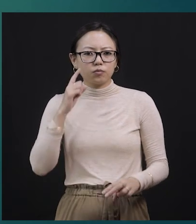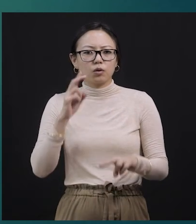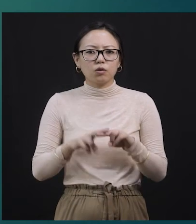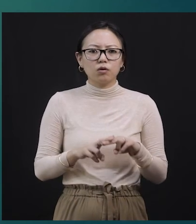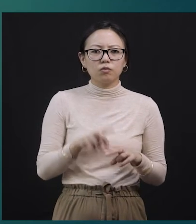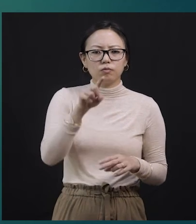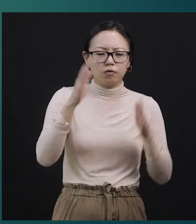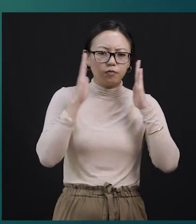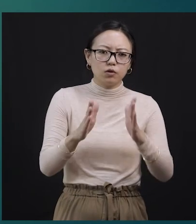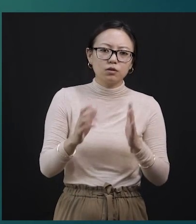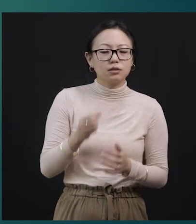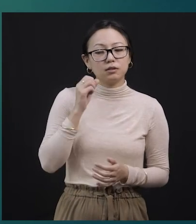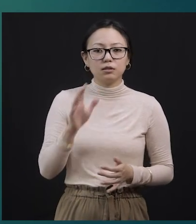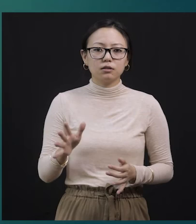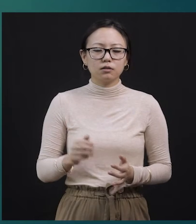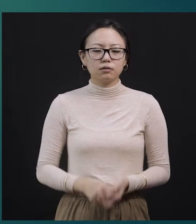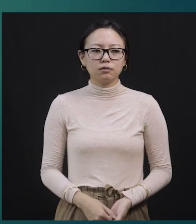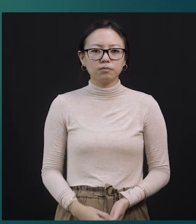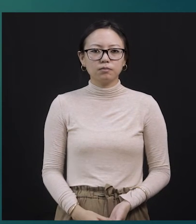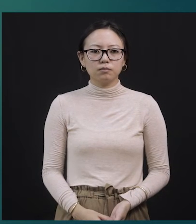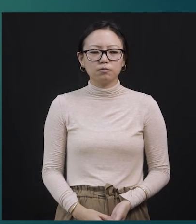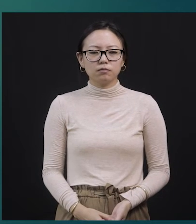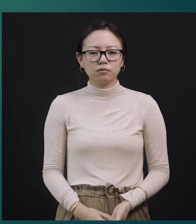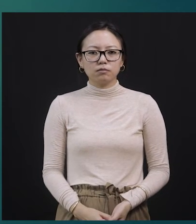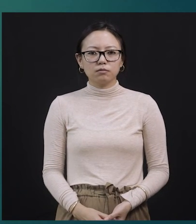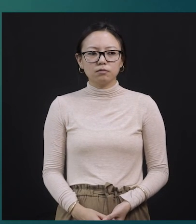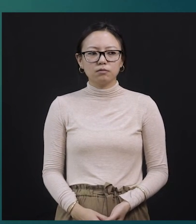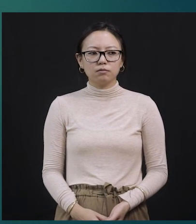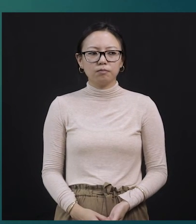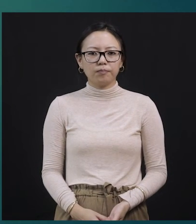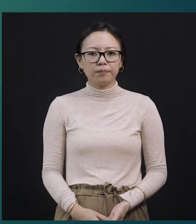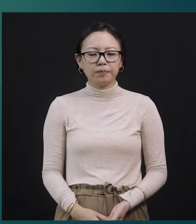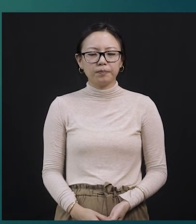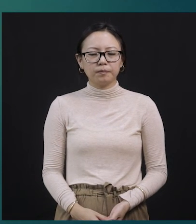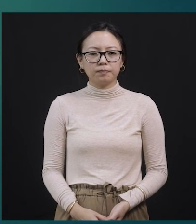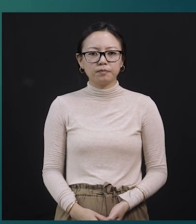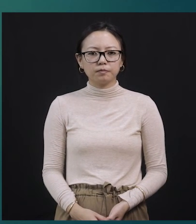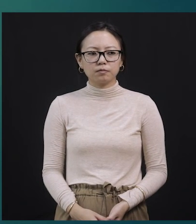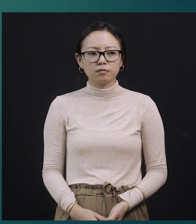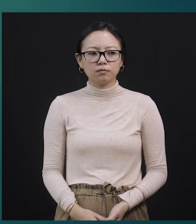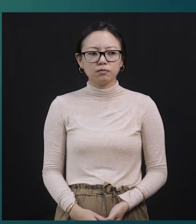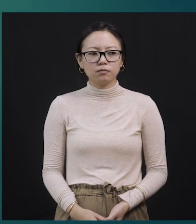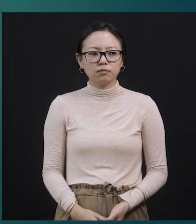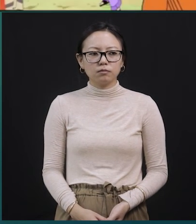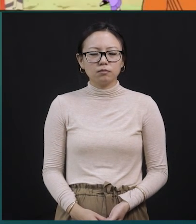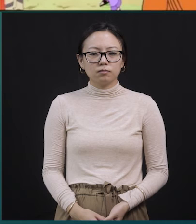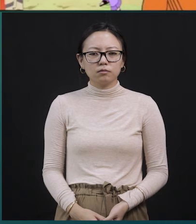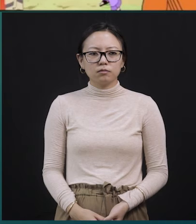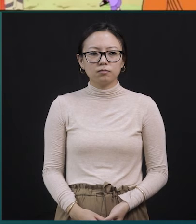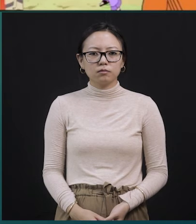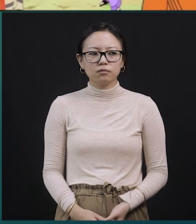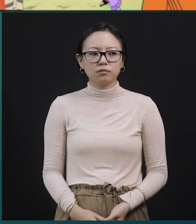to learn, right? Okay. Then we have next,